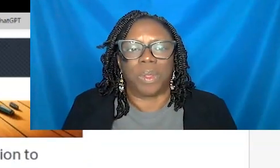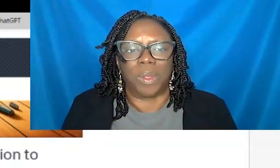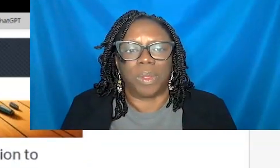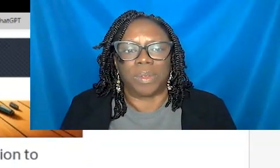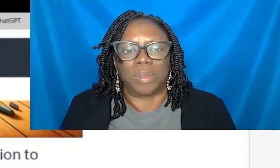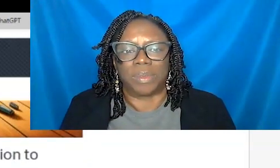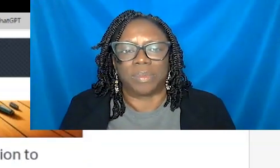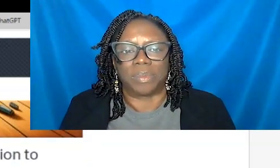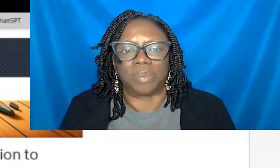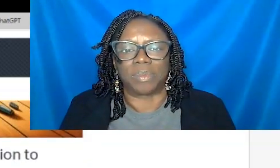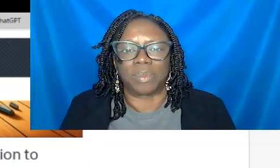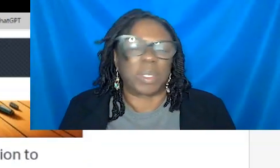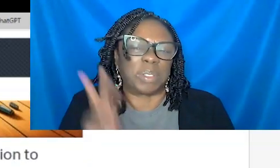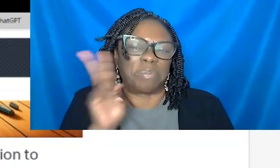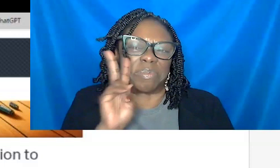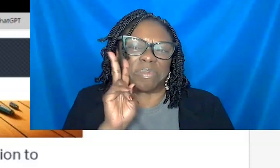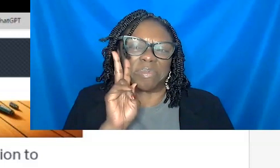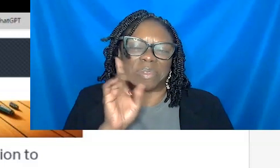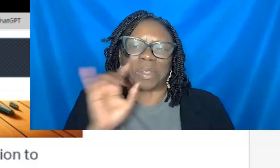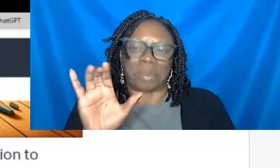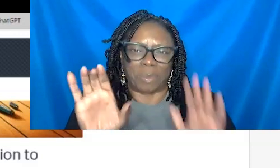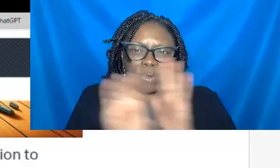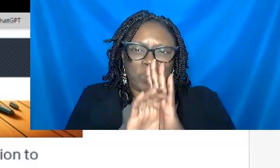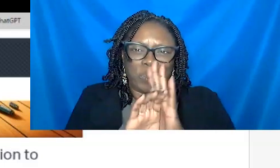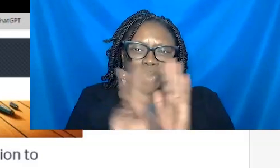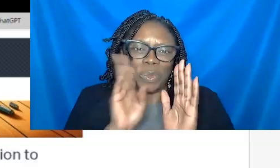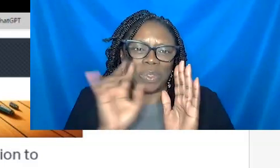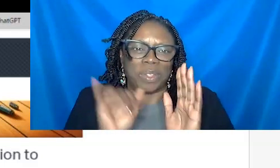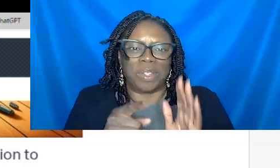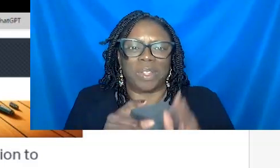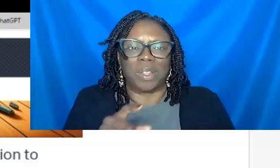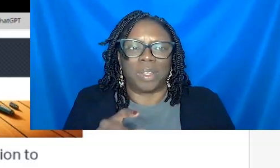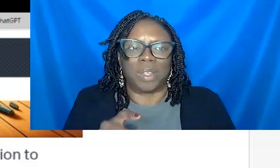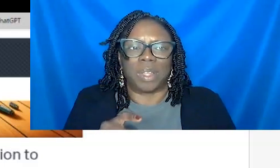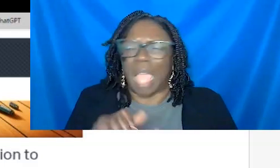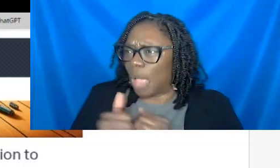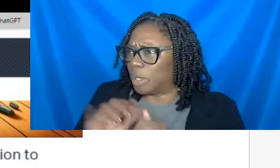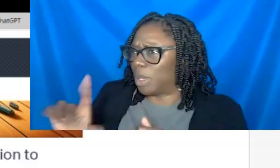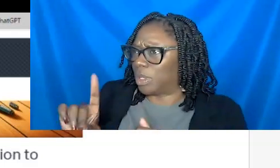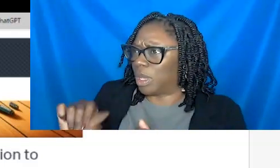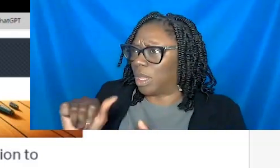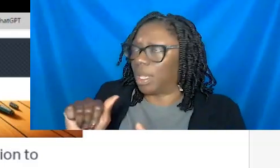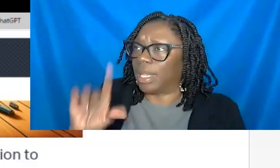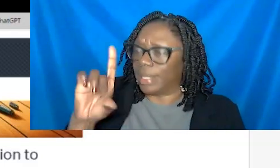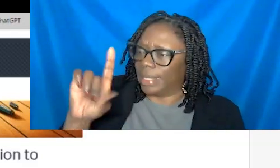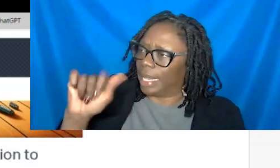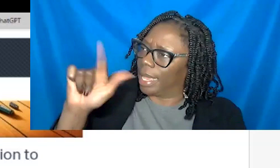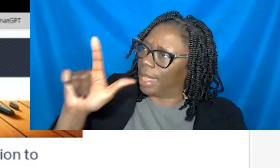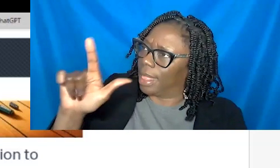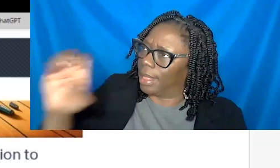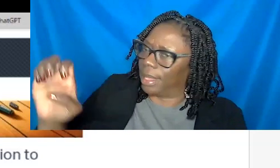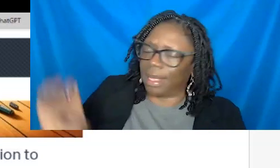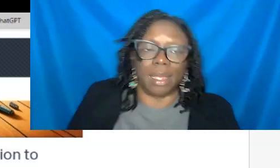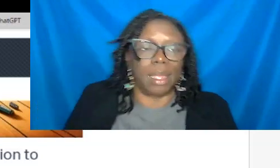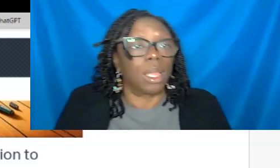And there it goes again. So let's see what it does this time. How do you spell Dolly? So I'm not sure if you guys would know, but D-A-L-L. who does